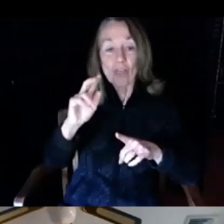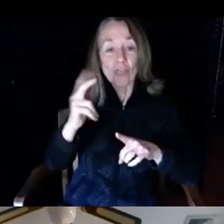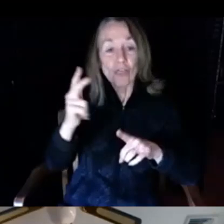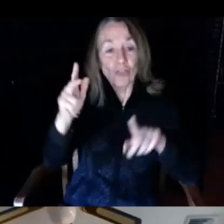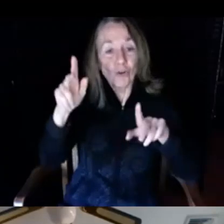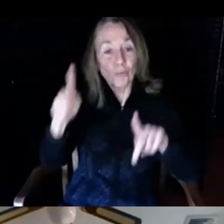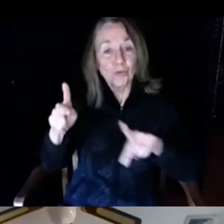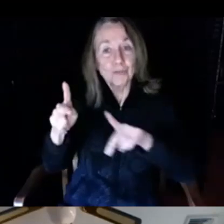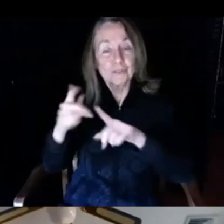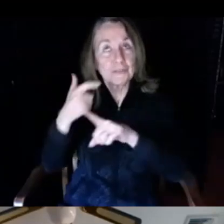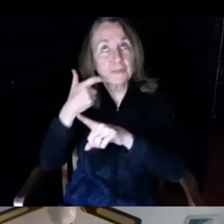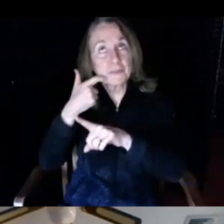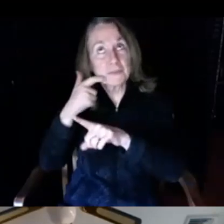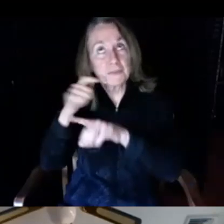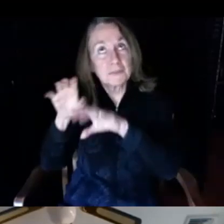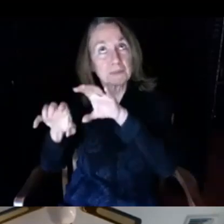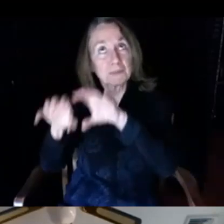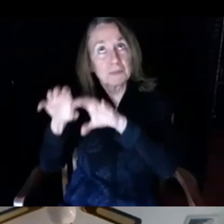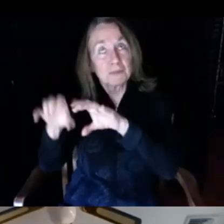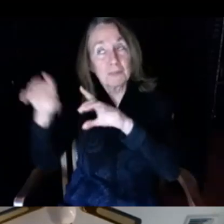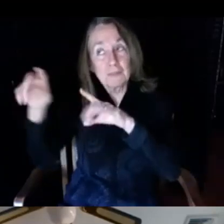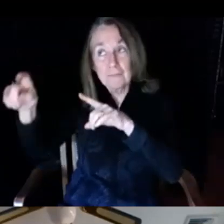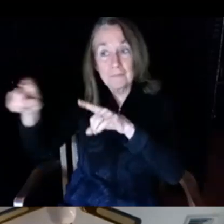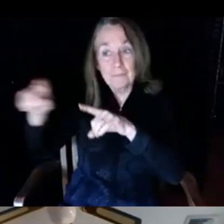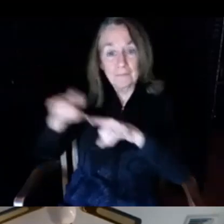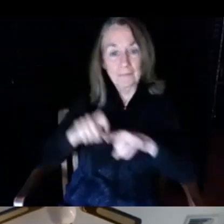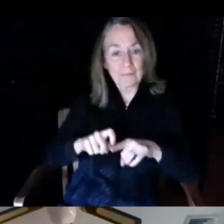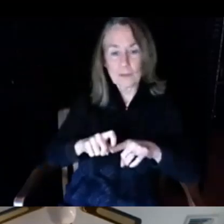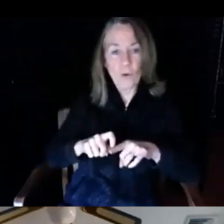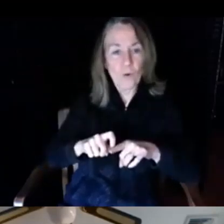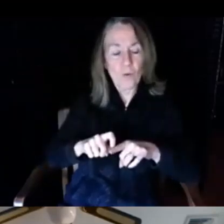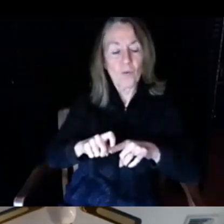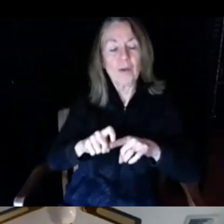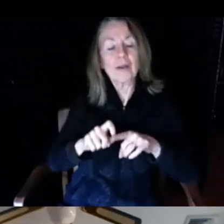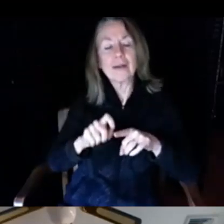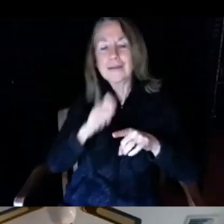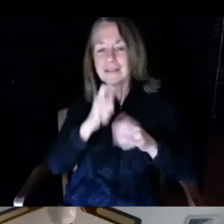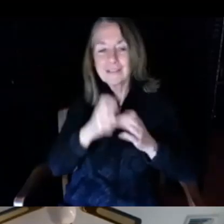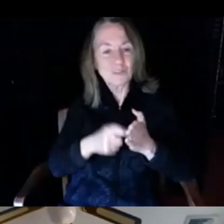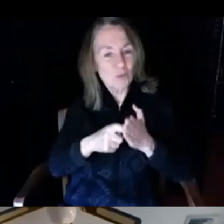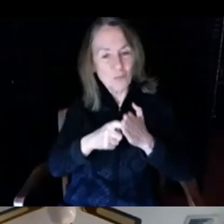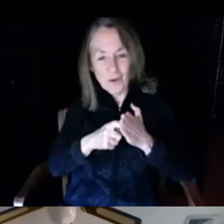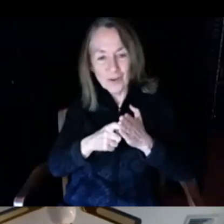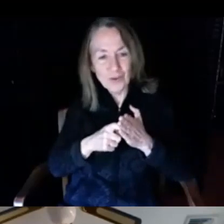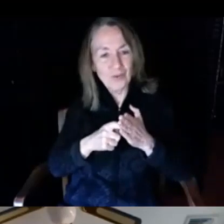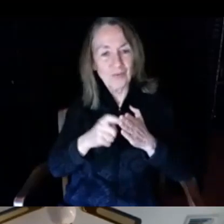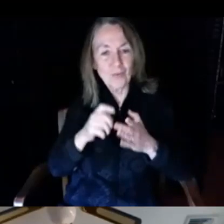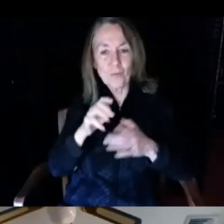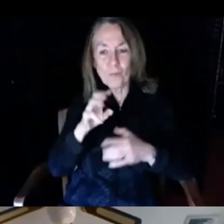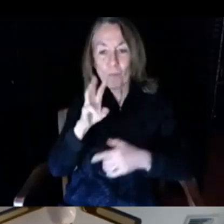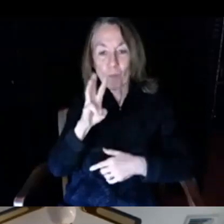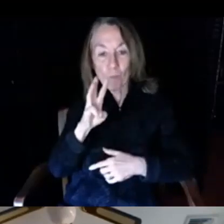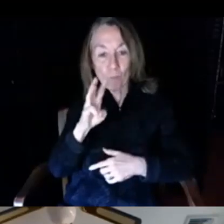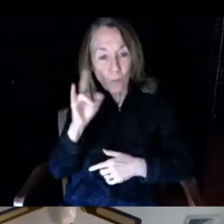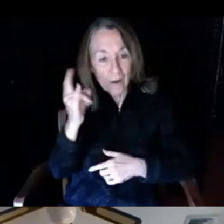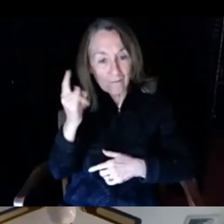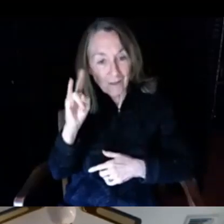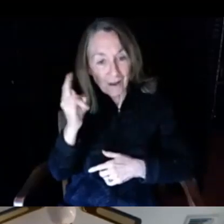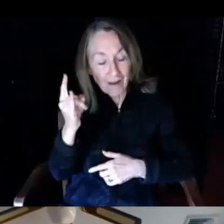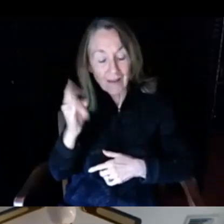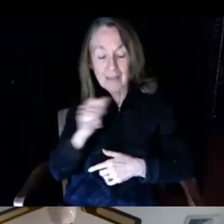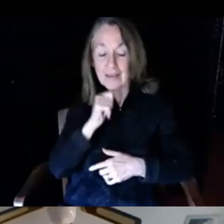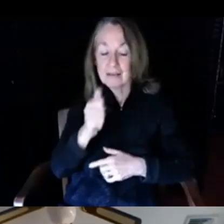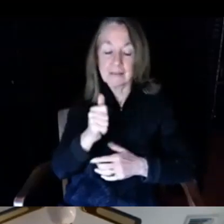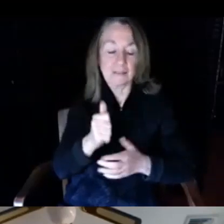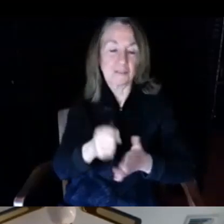to be transcribed and sent back to your phone. It actually doesn't require you to have Wi-Fi, and it doesn't require you to have a cellular